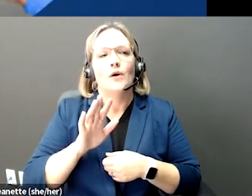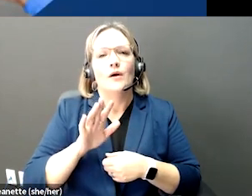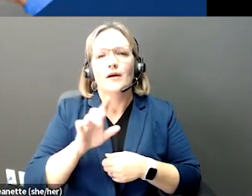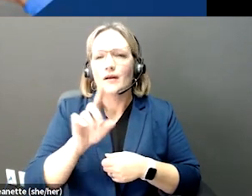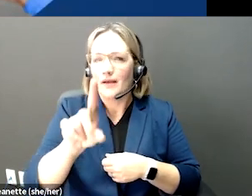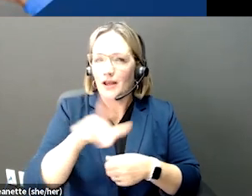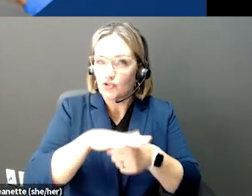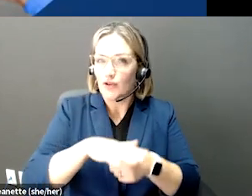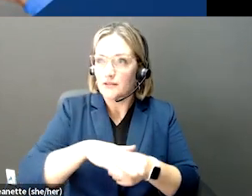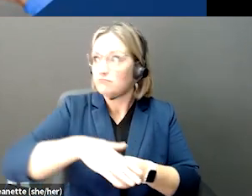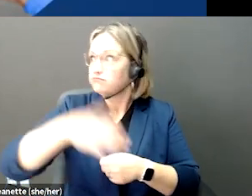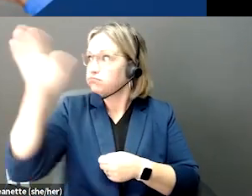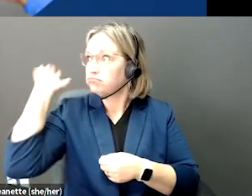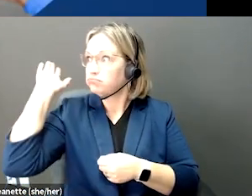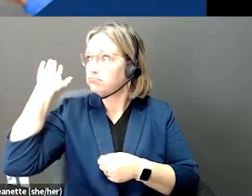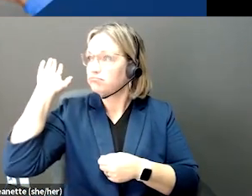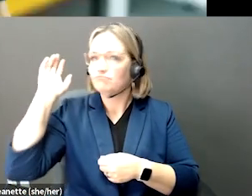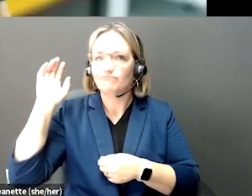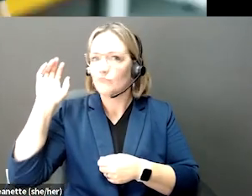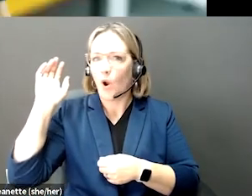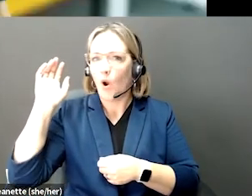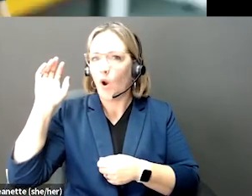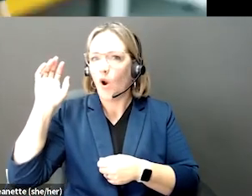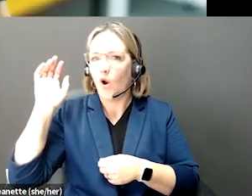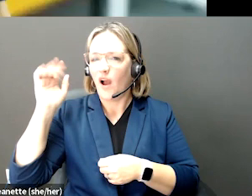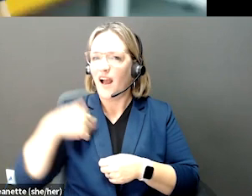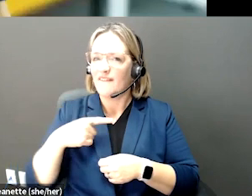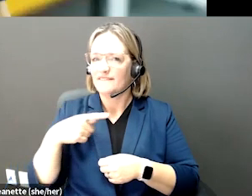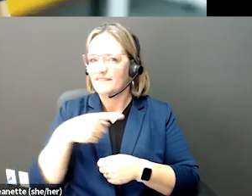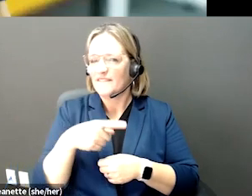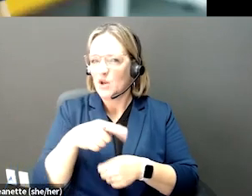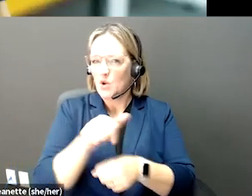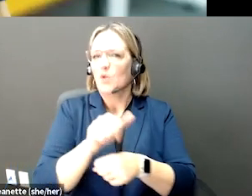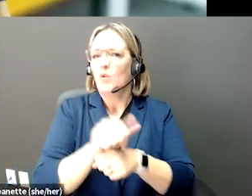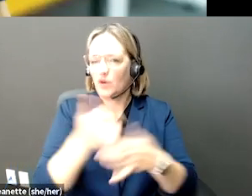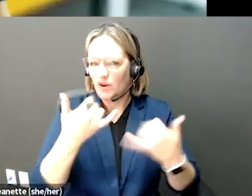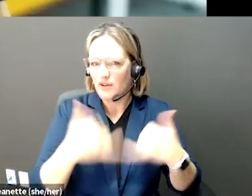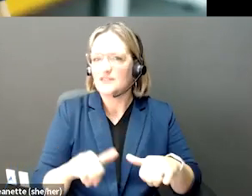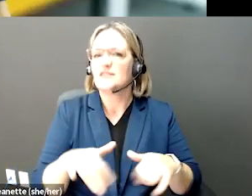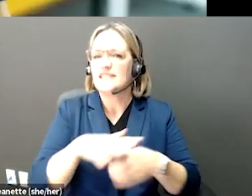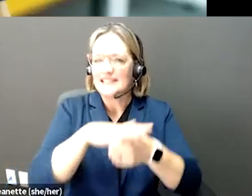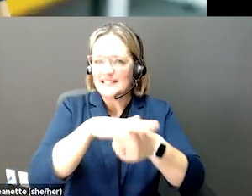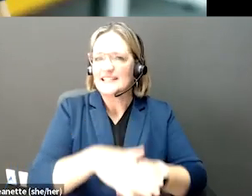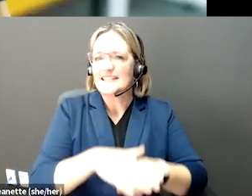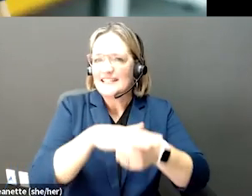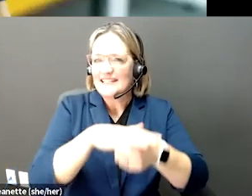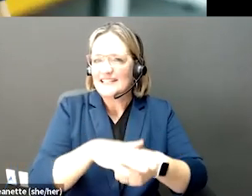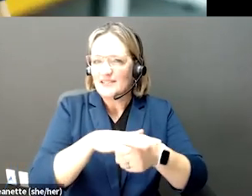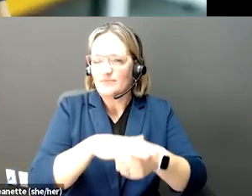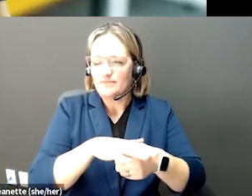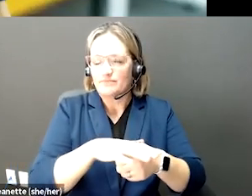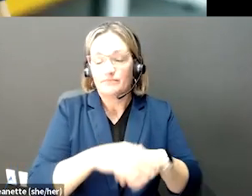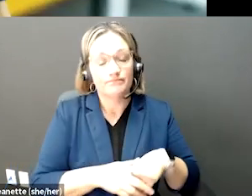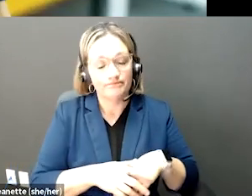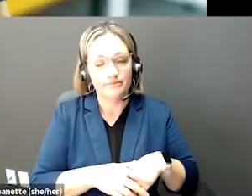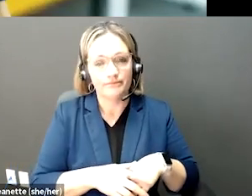different stress from work. As a parent, there are many responsibilities that come with having a child,